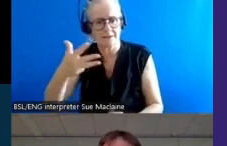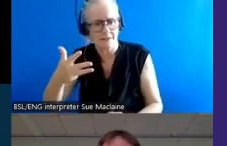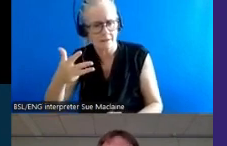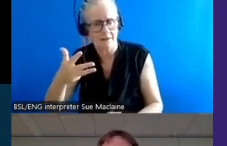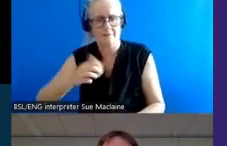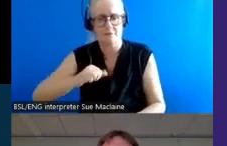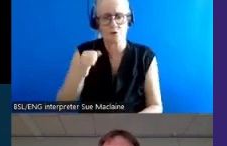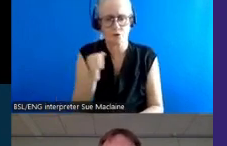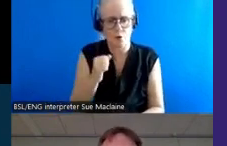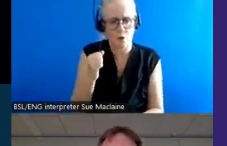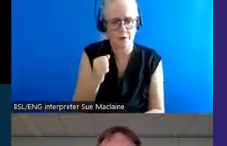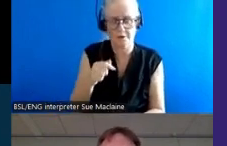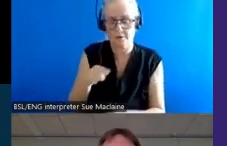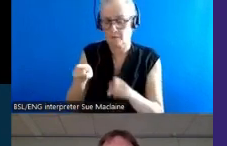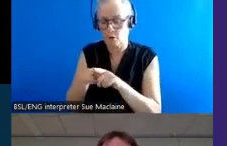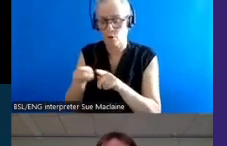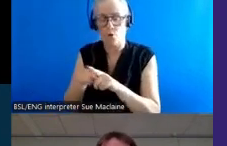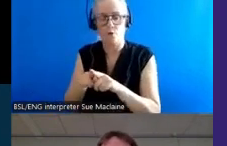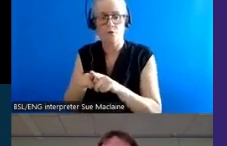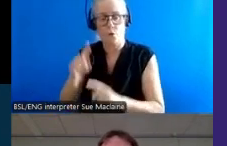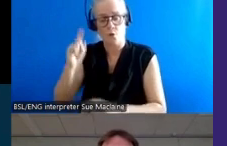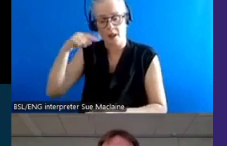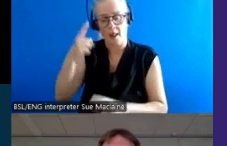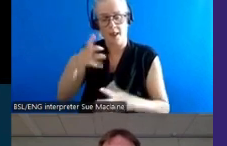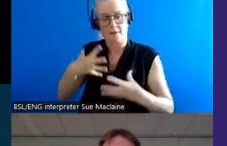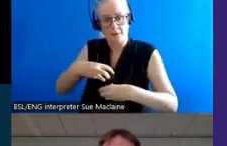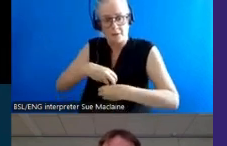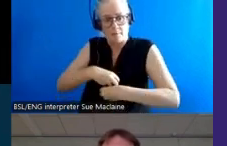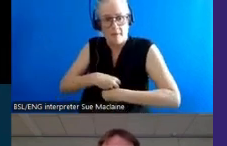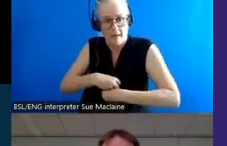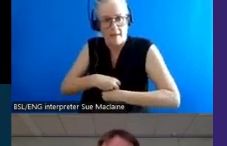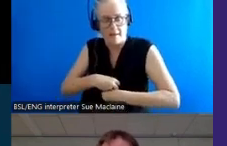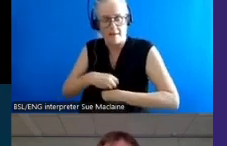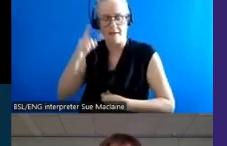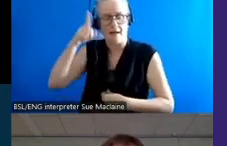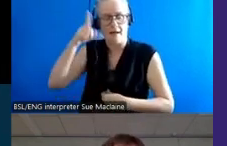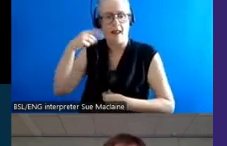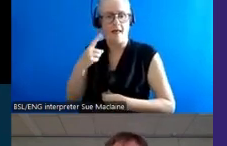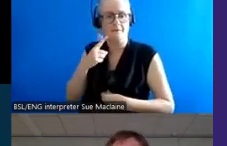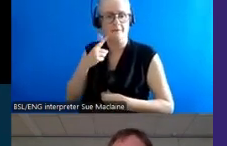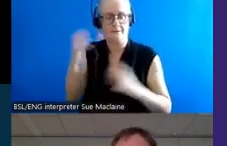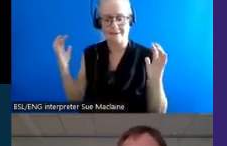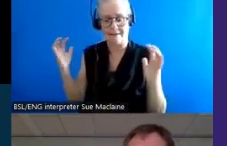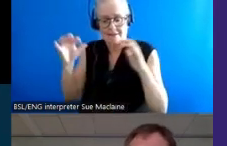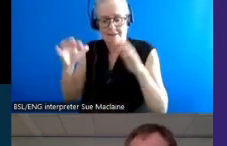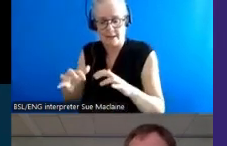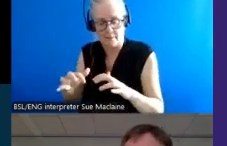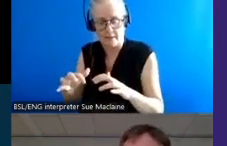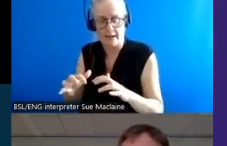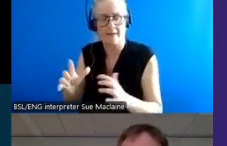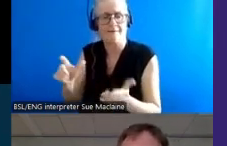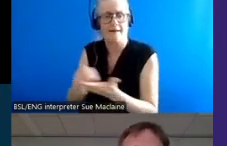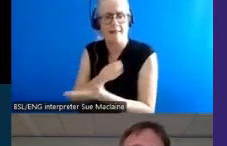England. So the London Mayor and Greater London Assembly saw their first elections in the year